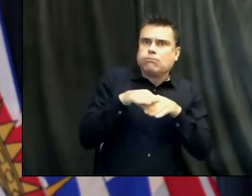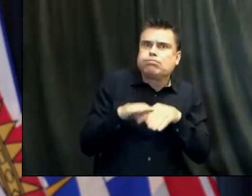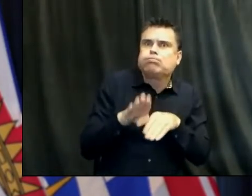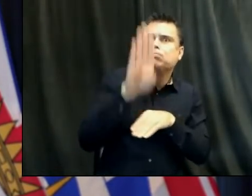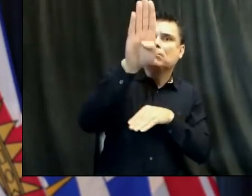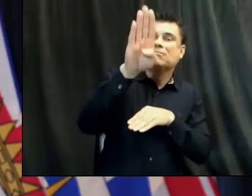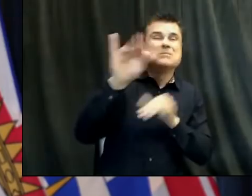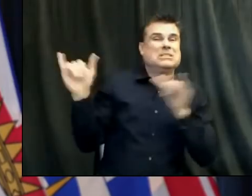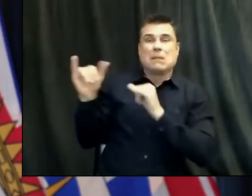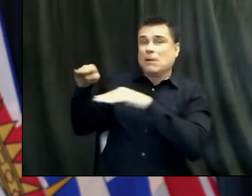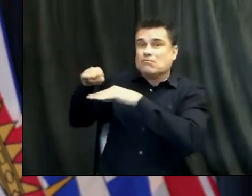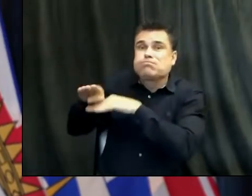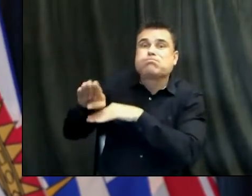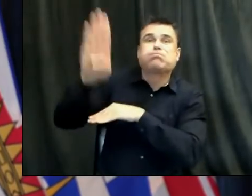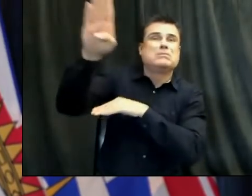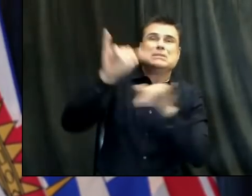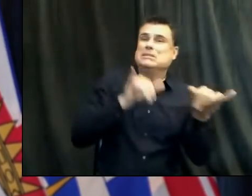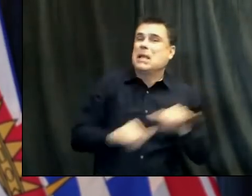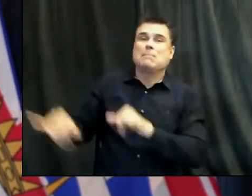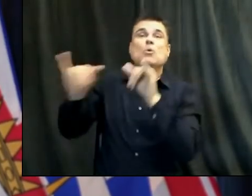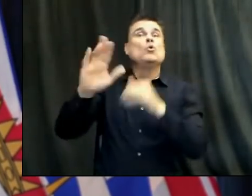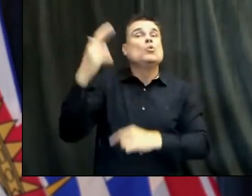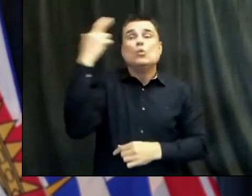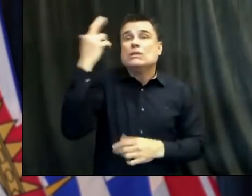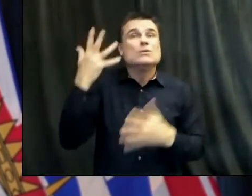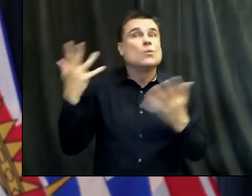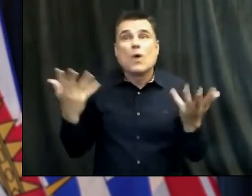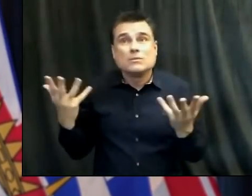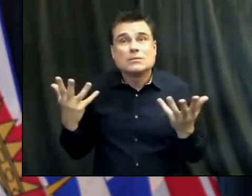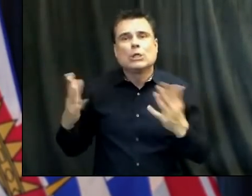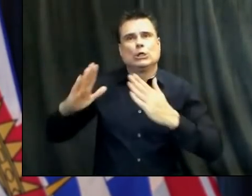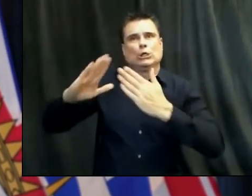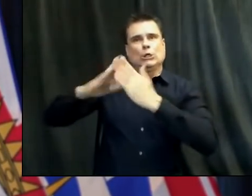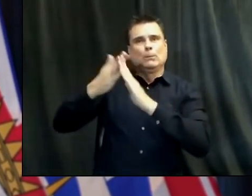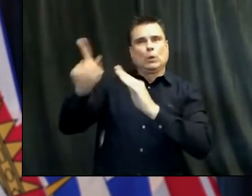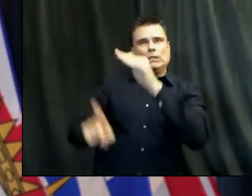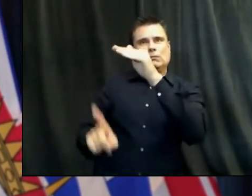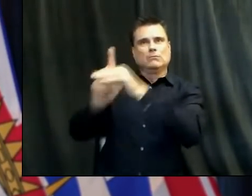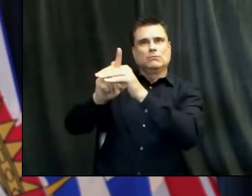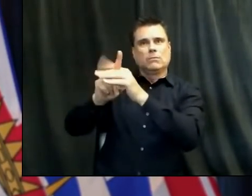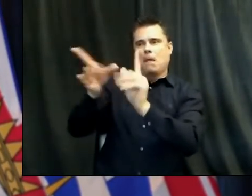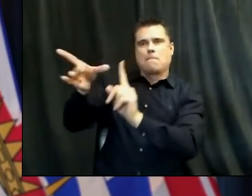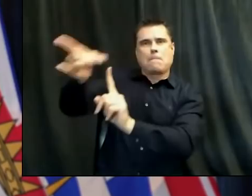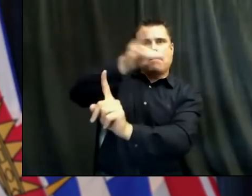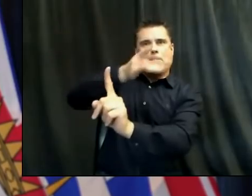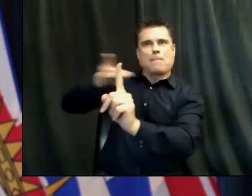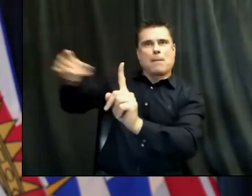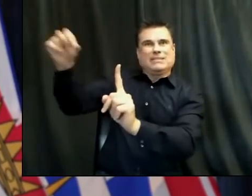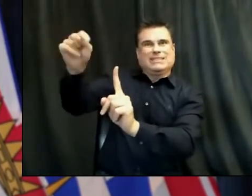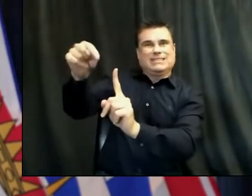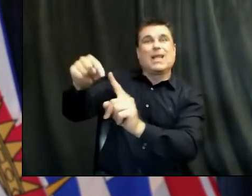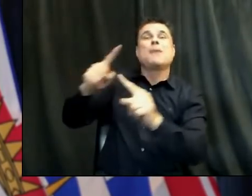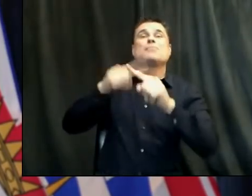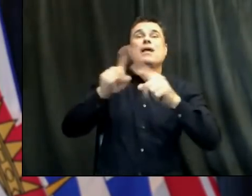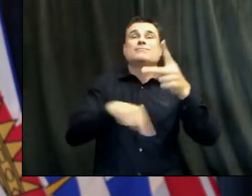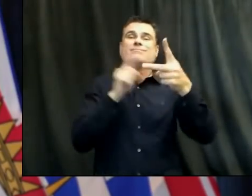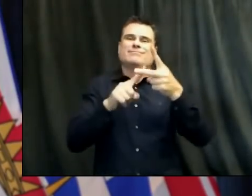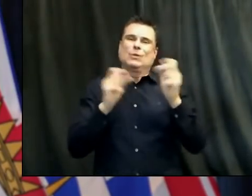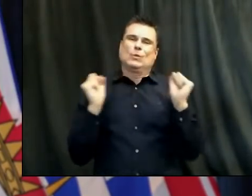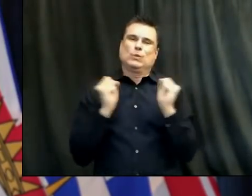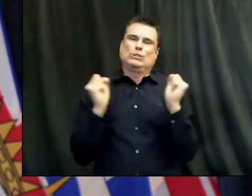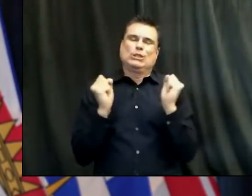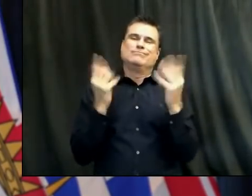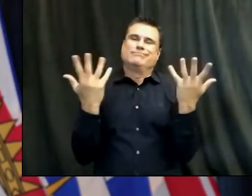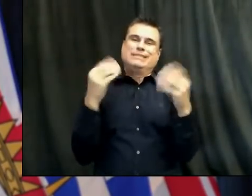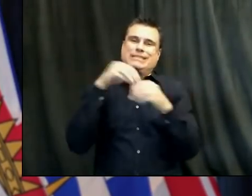people indoors, but also the virus is spread much more easily. So it is a combination of things. And we were, as